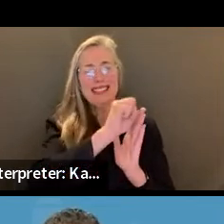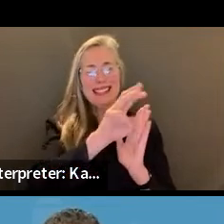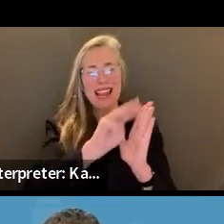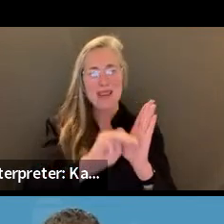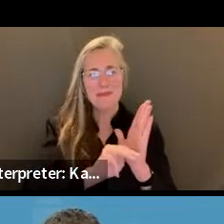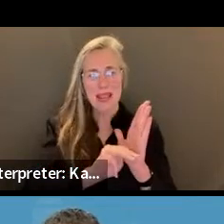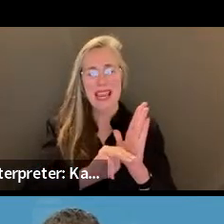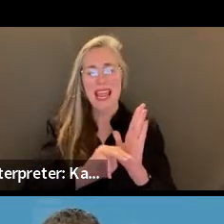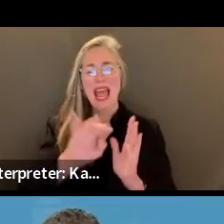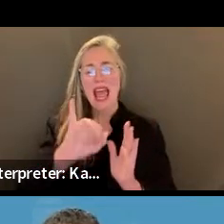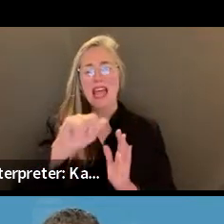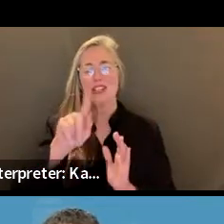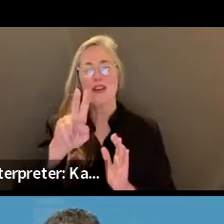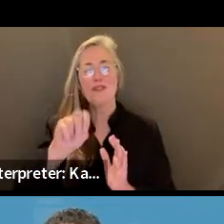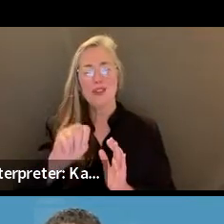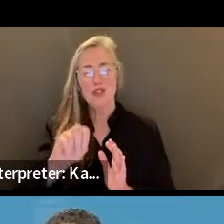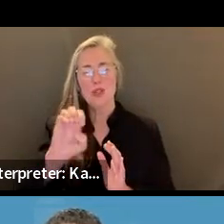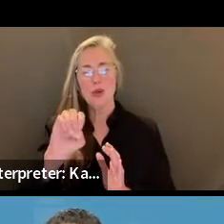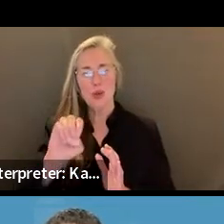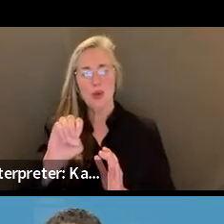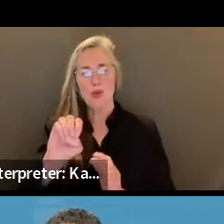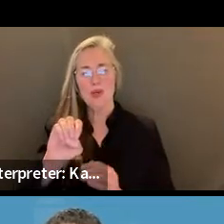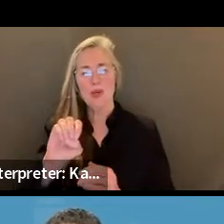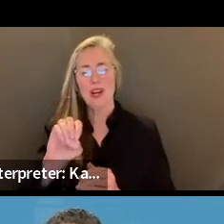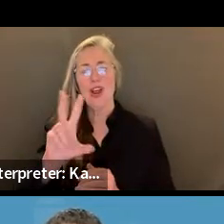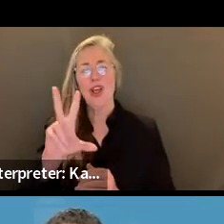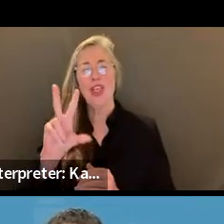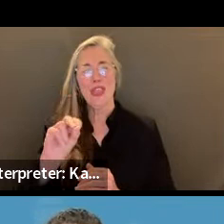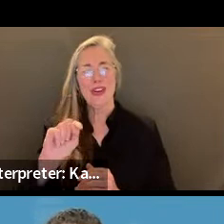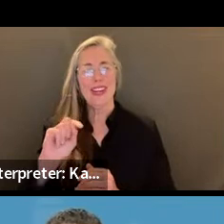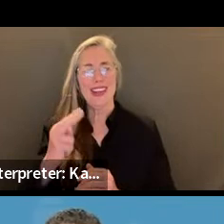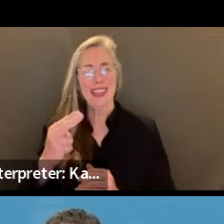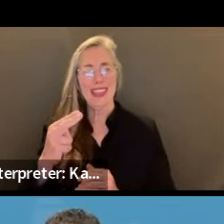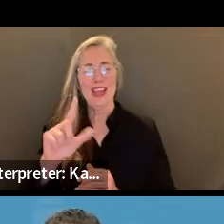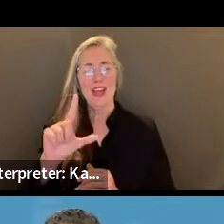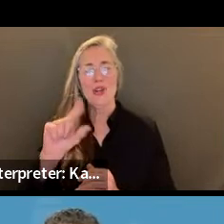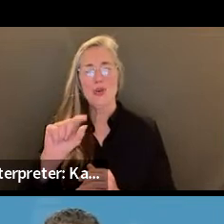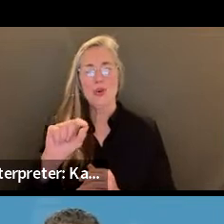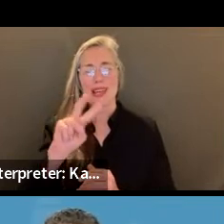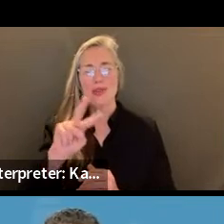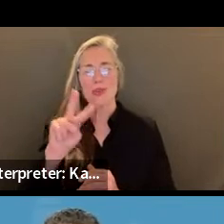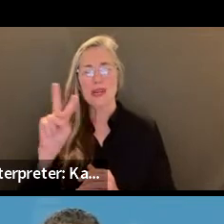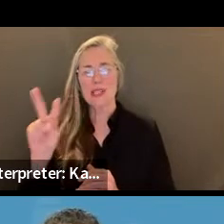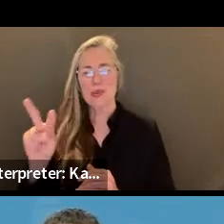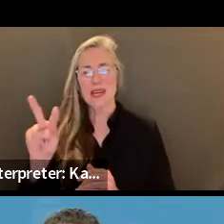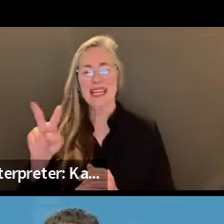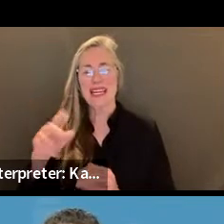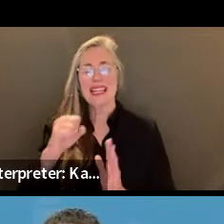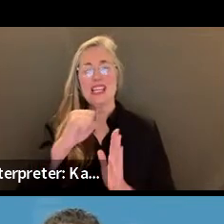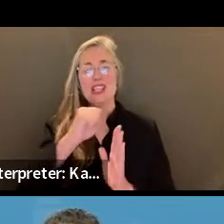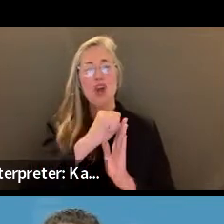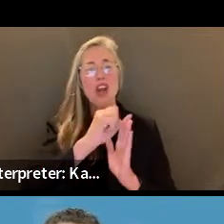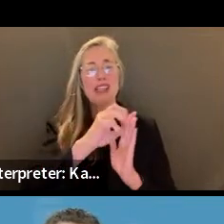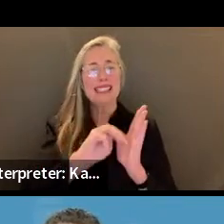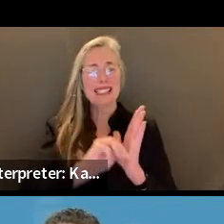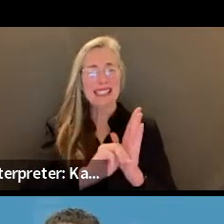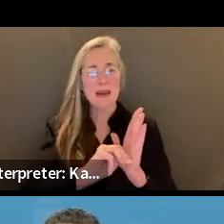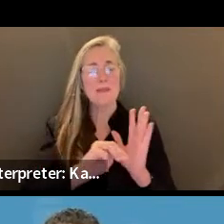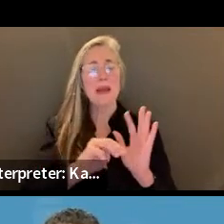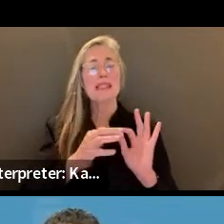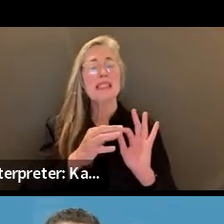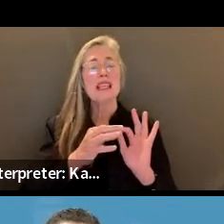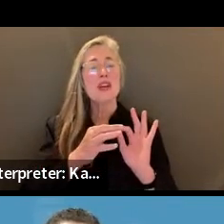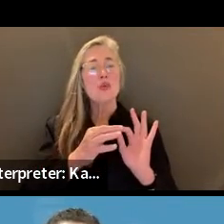2022. So what I am presenting this evening is the audited financial statements related to the district, which has